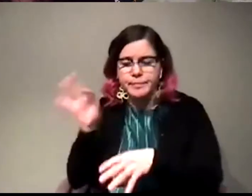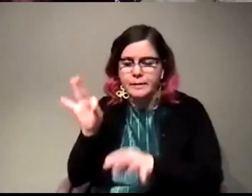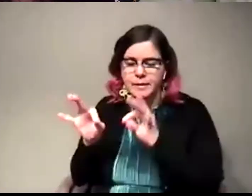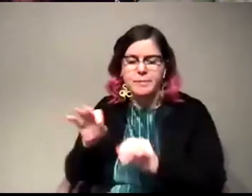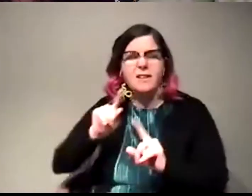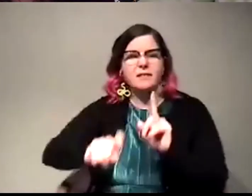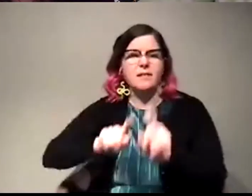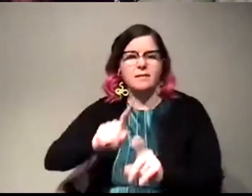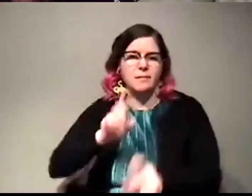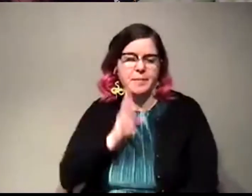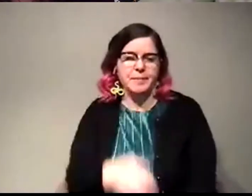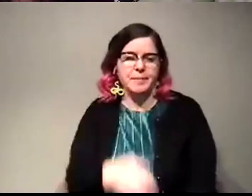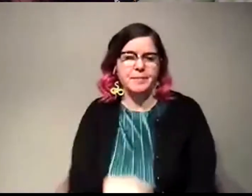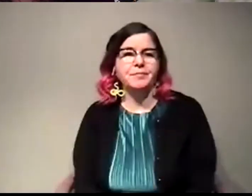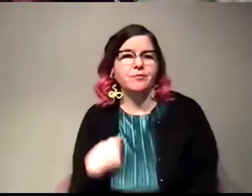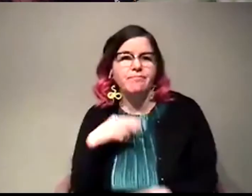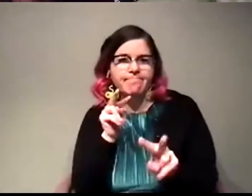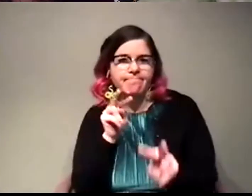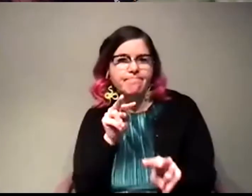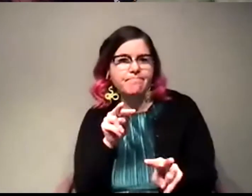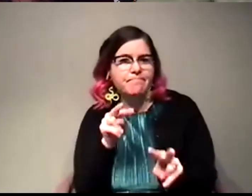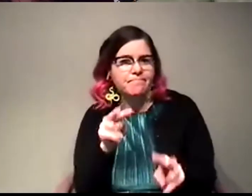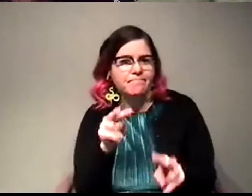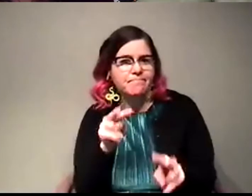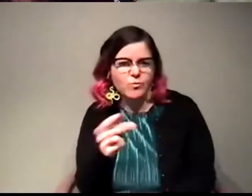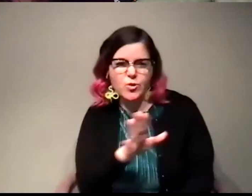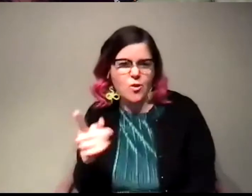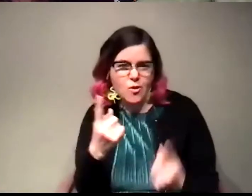we are really looking forward to hearing what you are curious about.